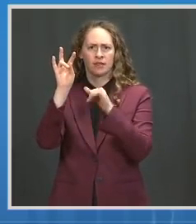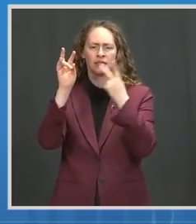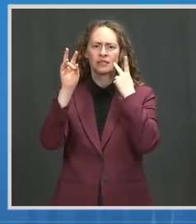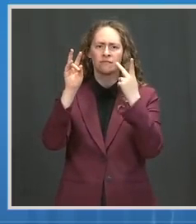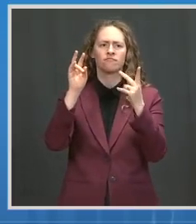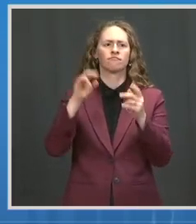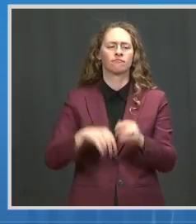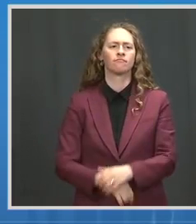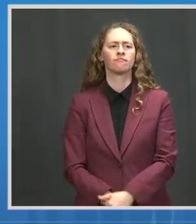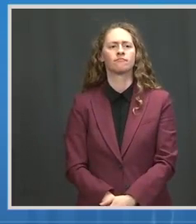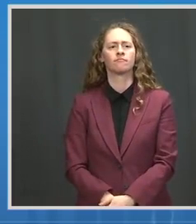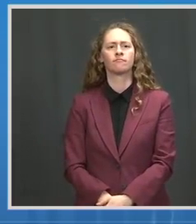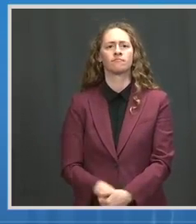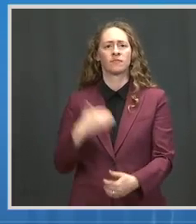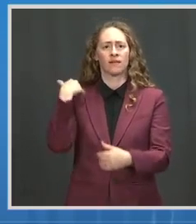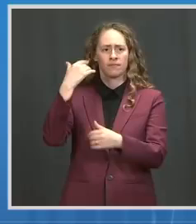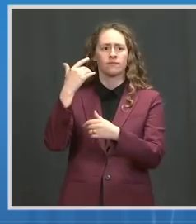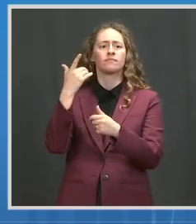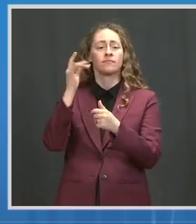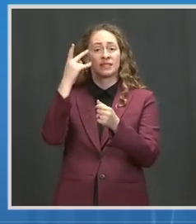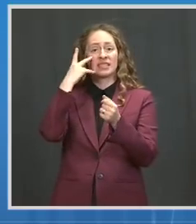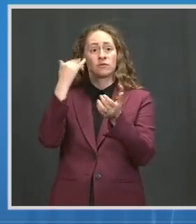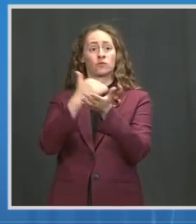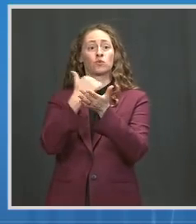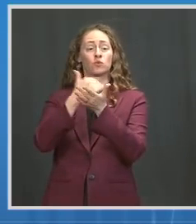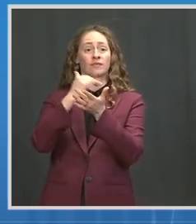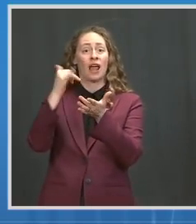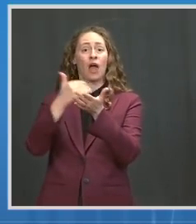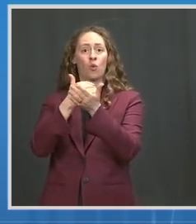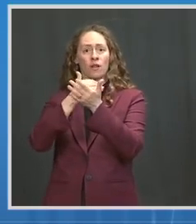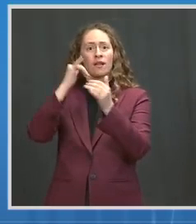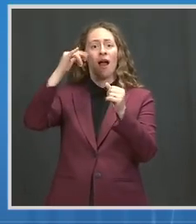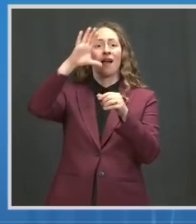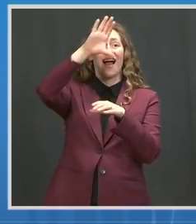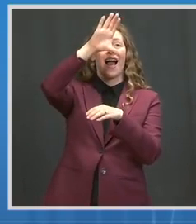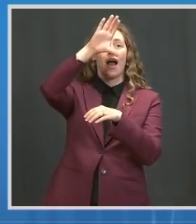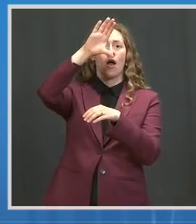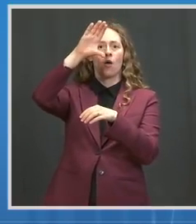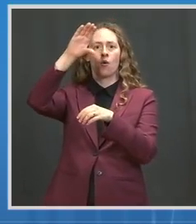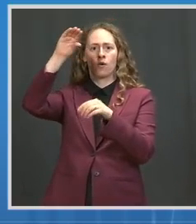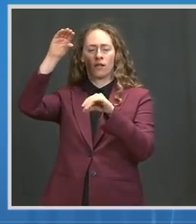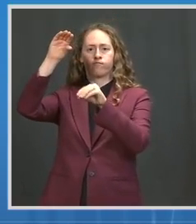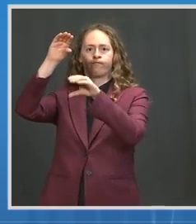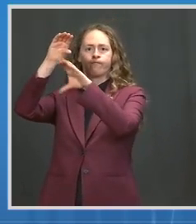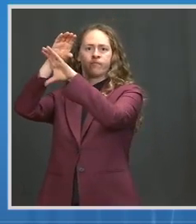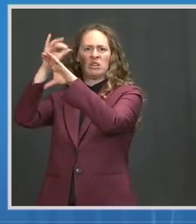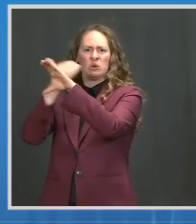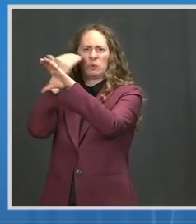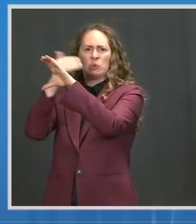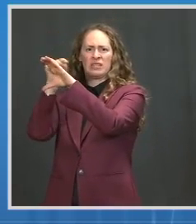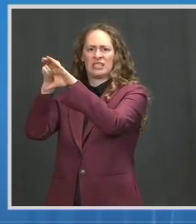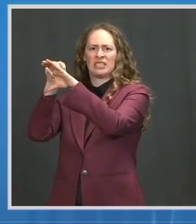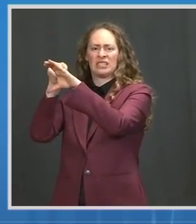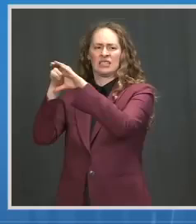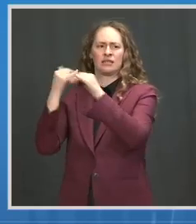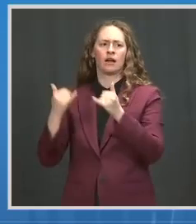taking over. Last slide. So let's look at where we are in the United States.